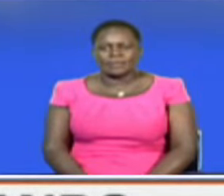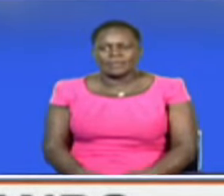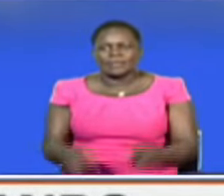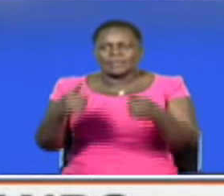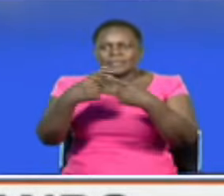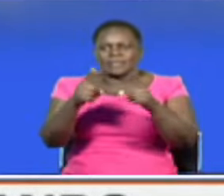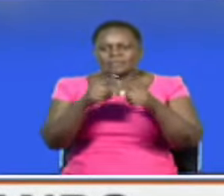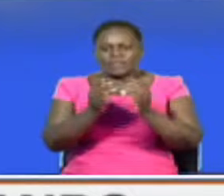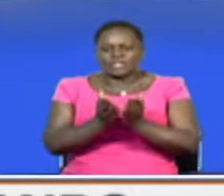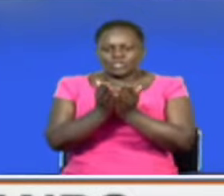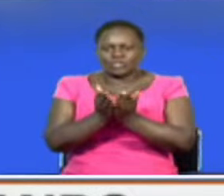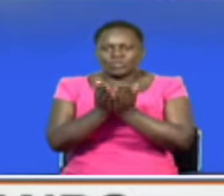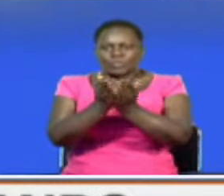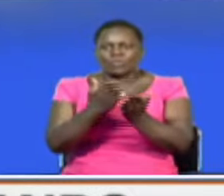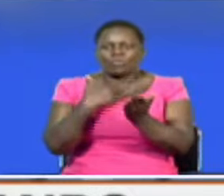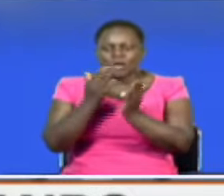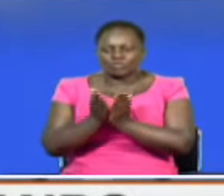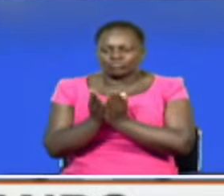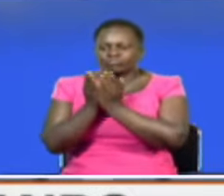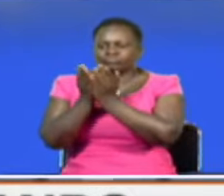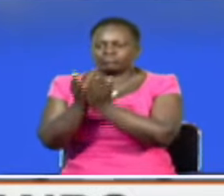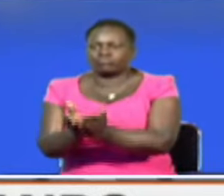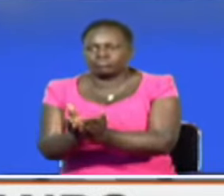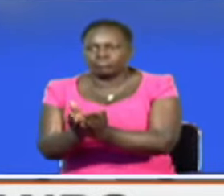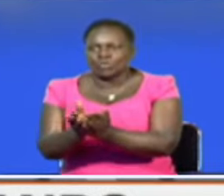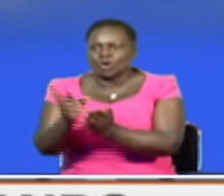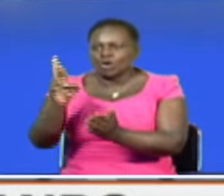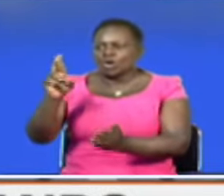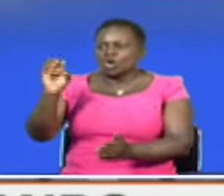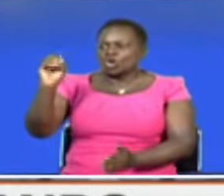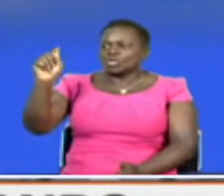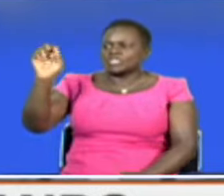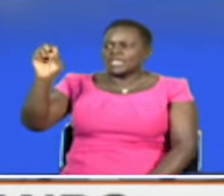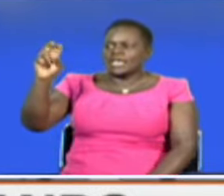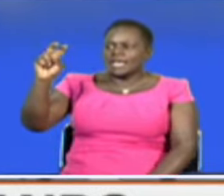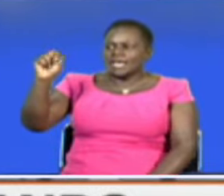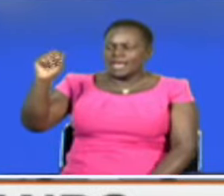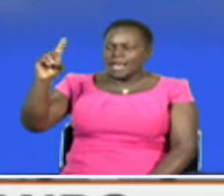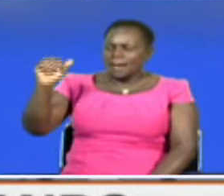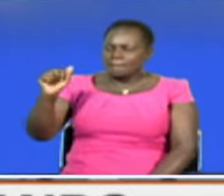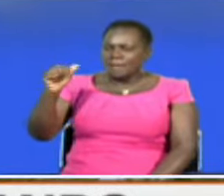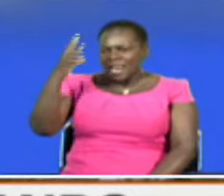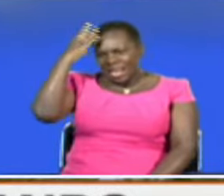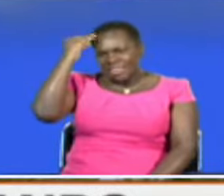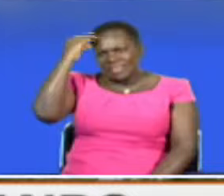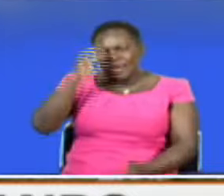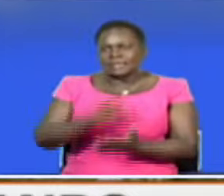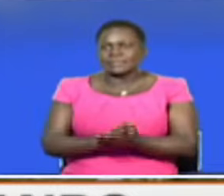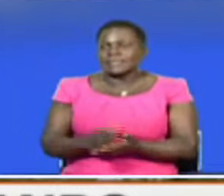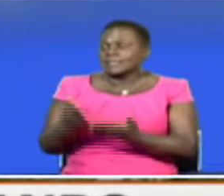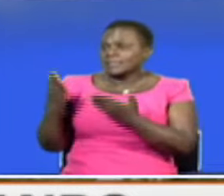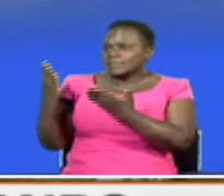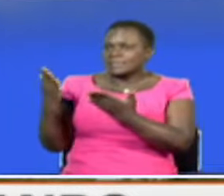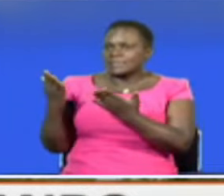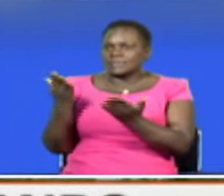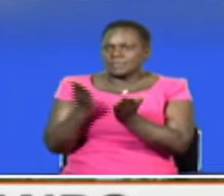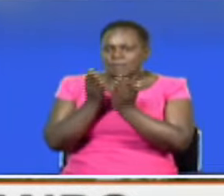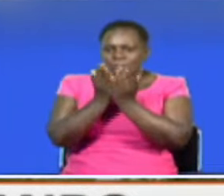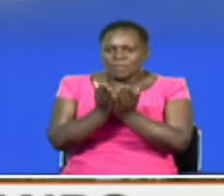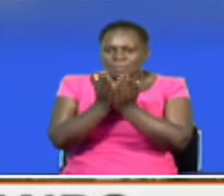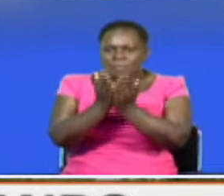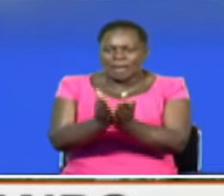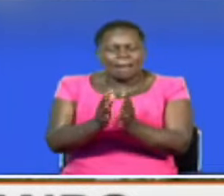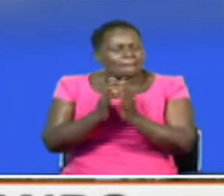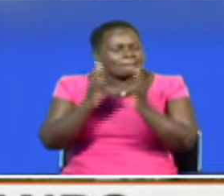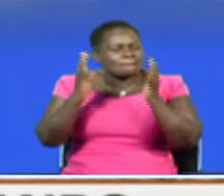Various ships are seeking to dock at the port of Rotterdam, the Netherlands. This evergreen ship, one